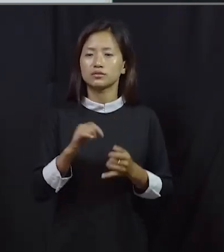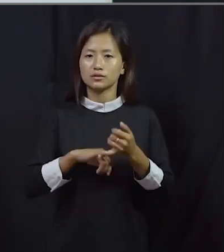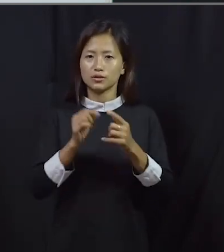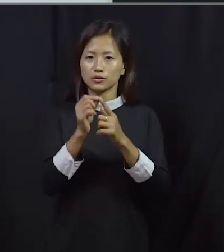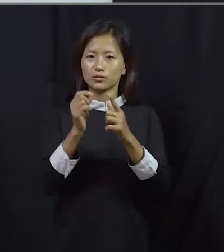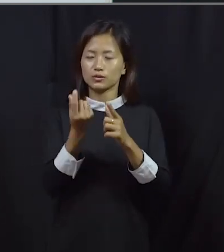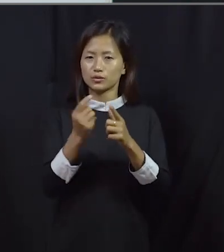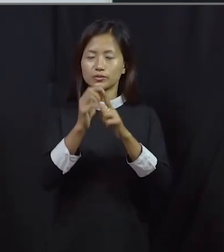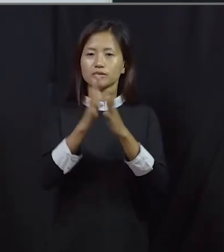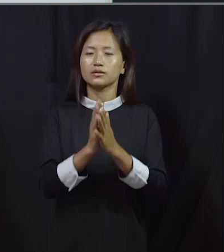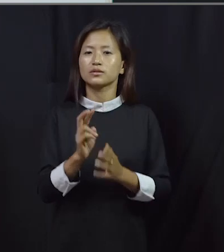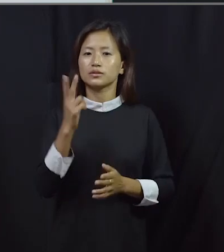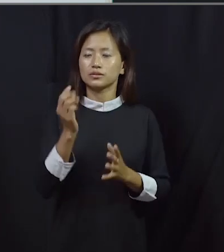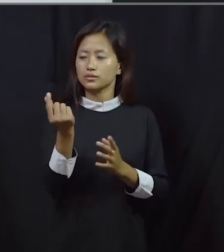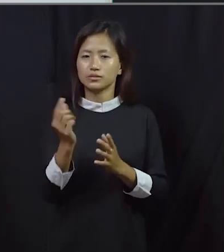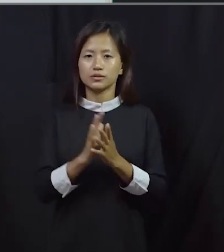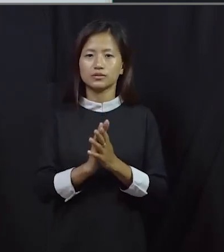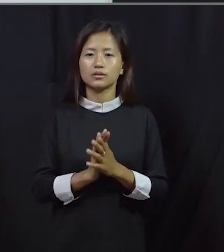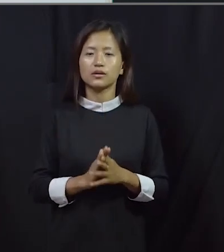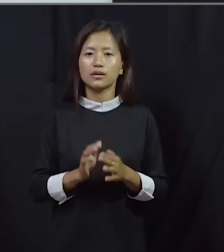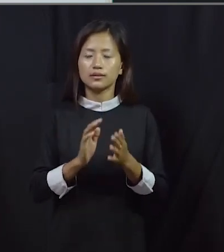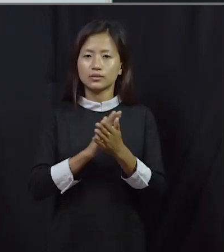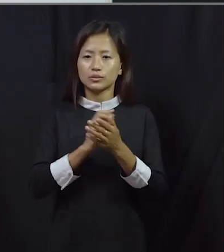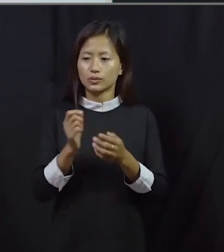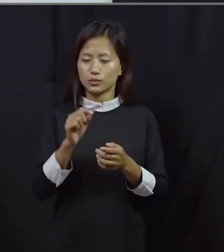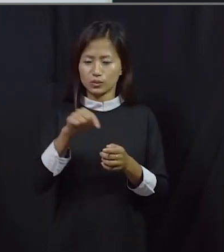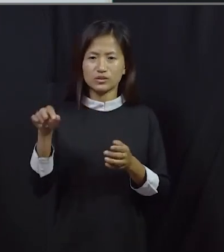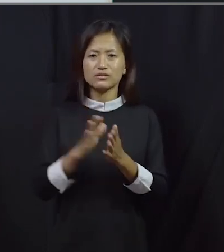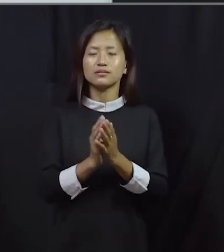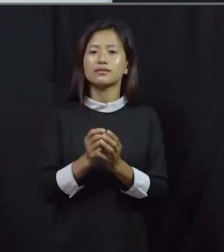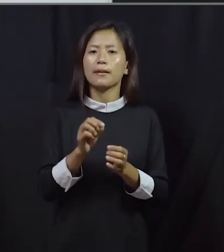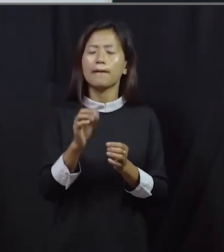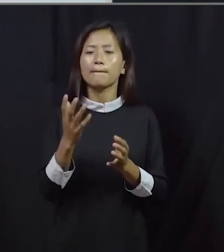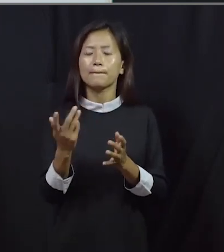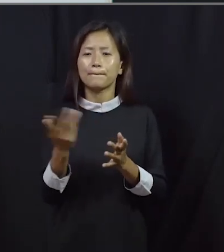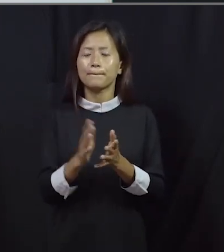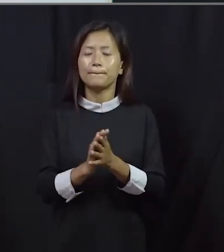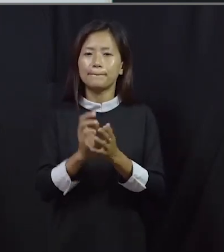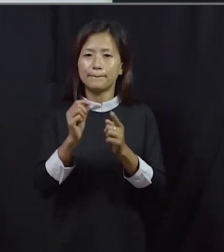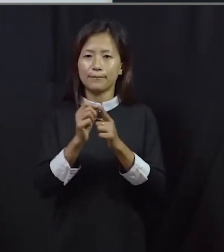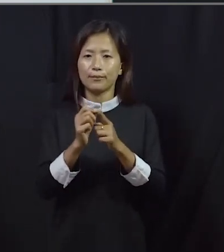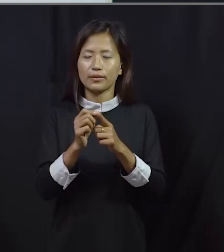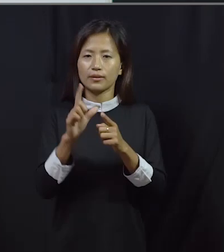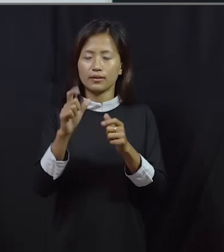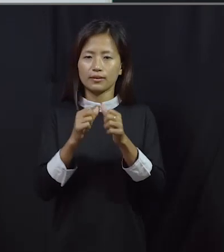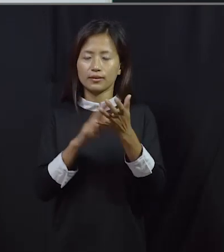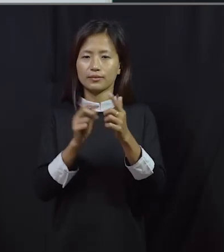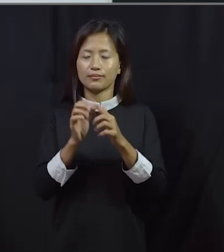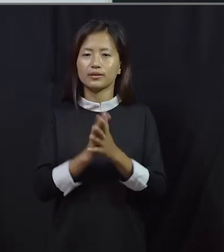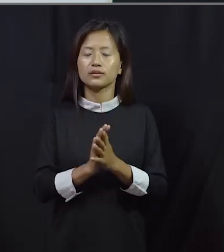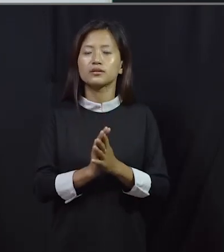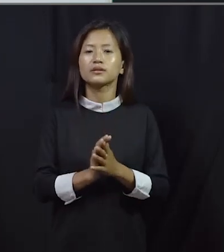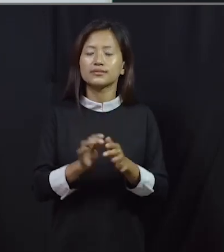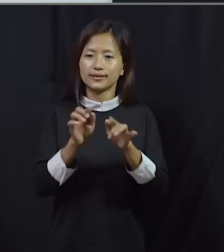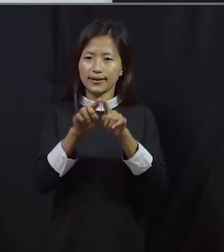for supplementary units, we have the supplementary quantities, which is plane angle, its unit is radian. Okay, plane angle that we already use in degree radian,